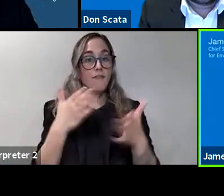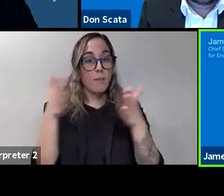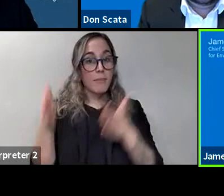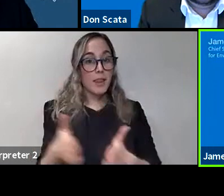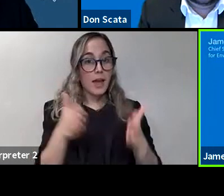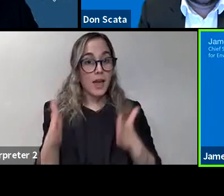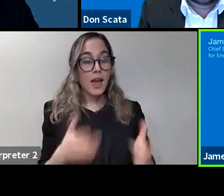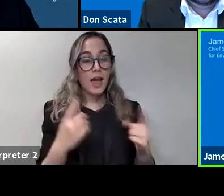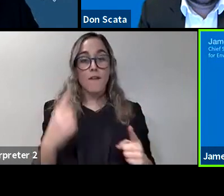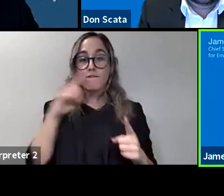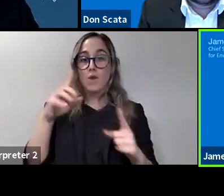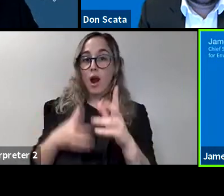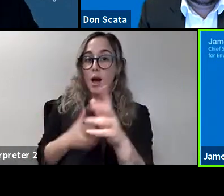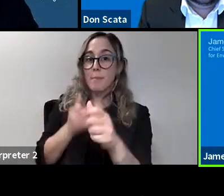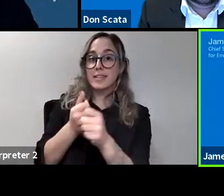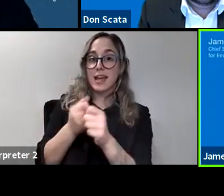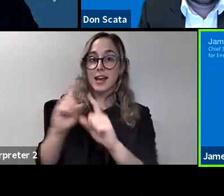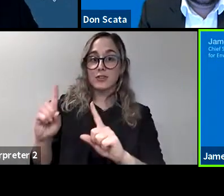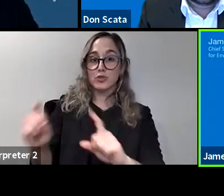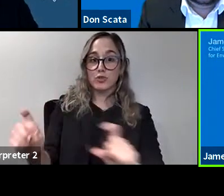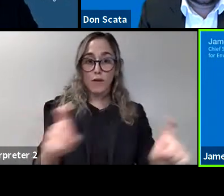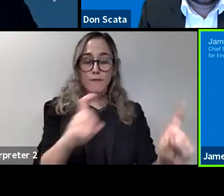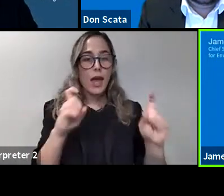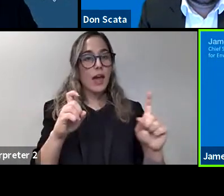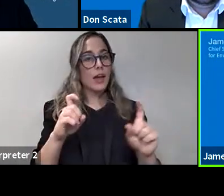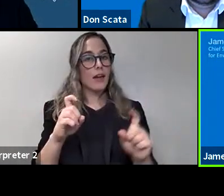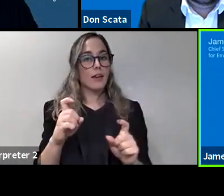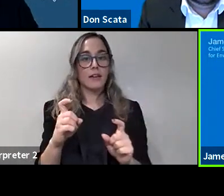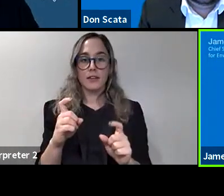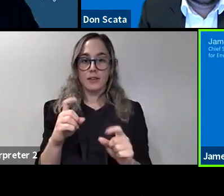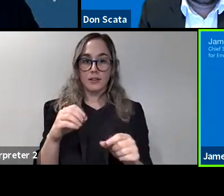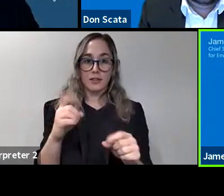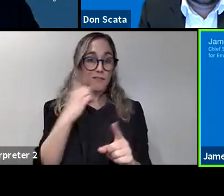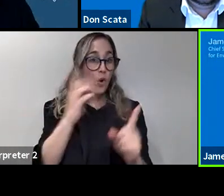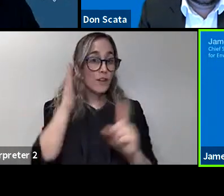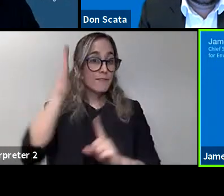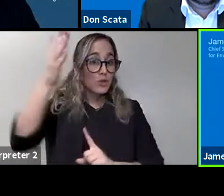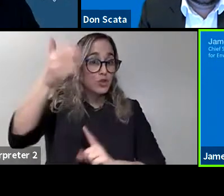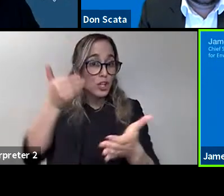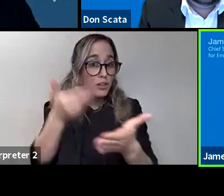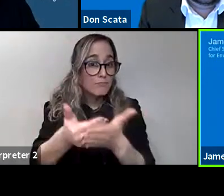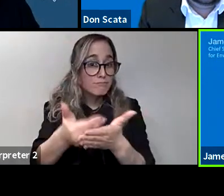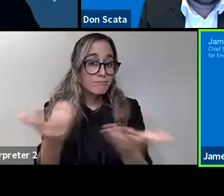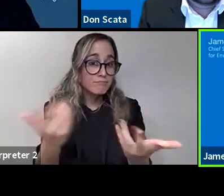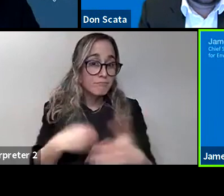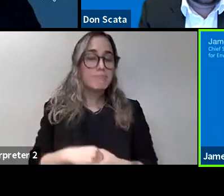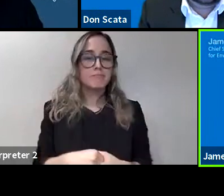for an updated survey in the near future?